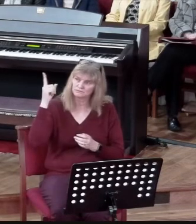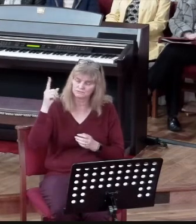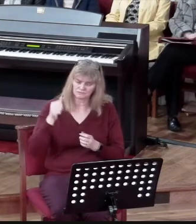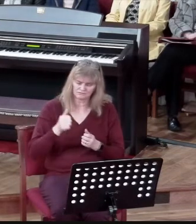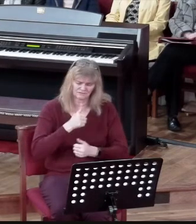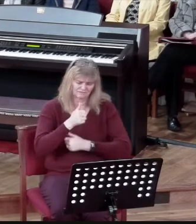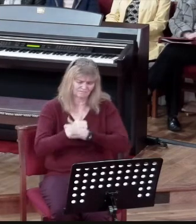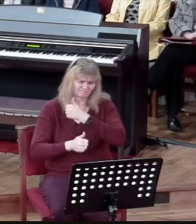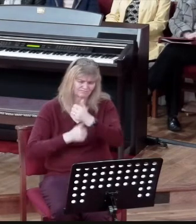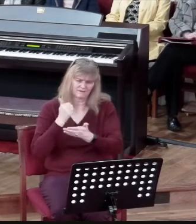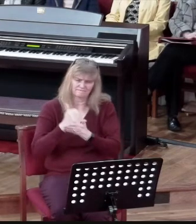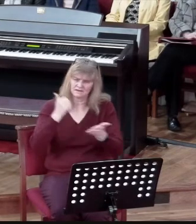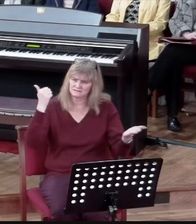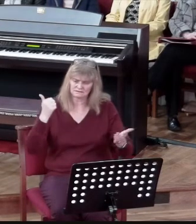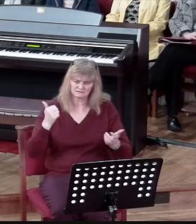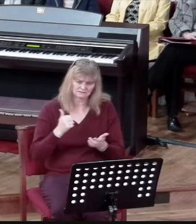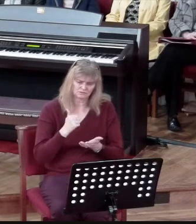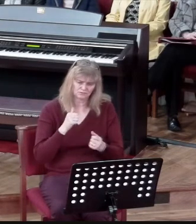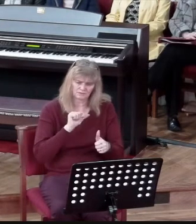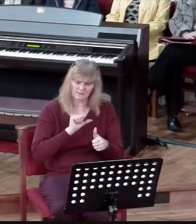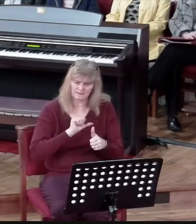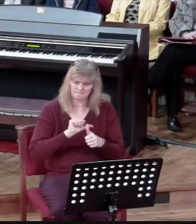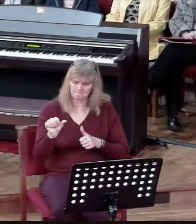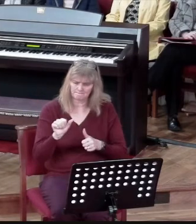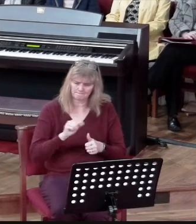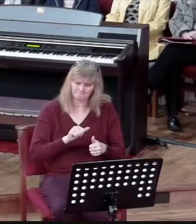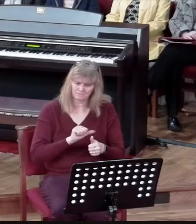greater than all that we can think or imagine.